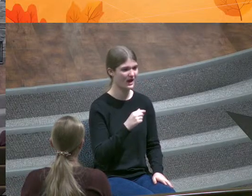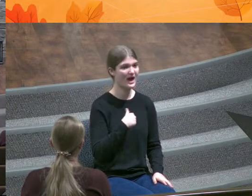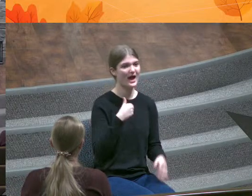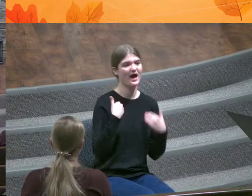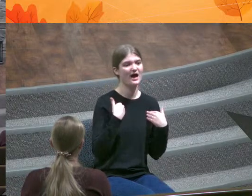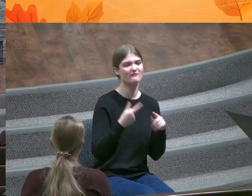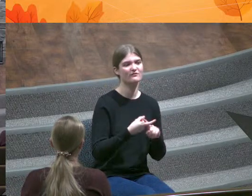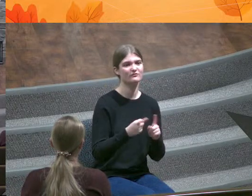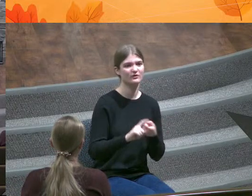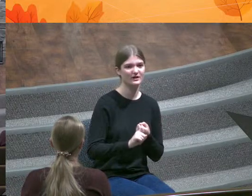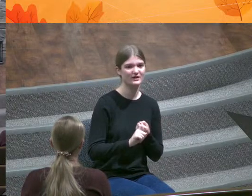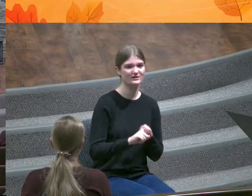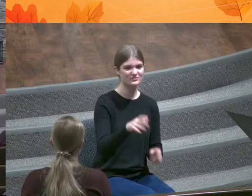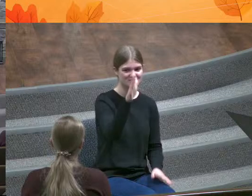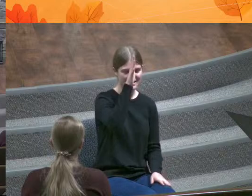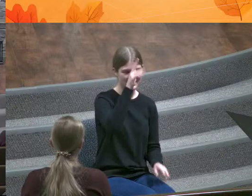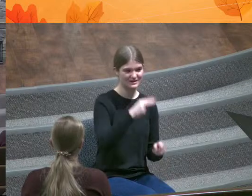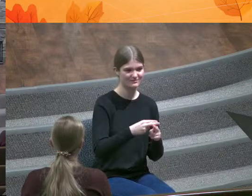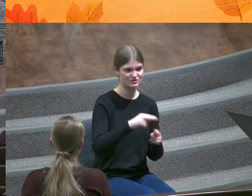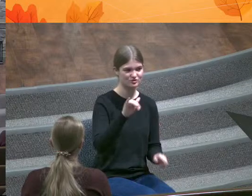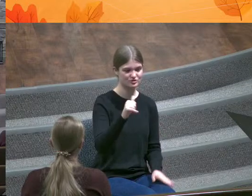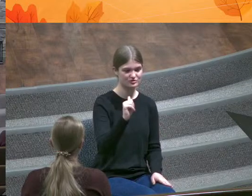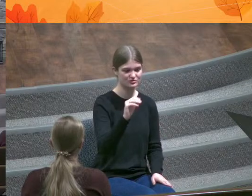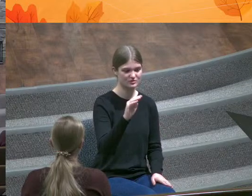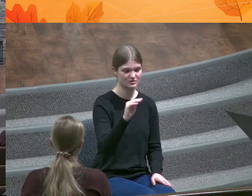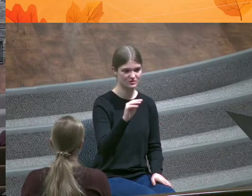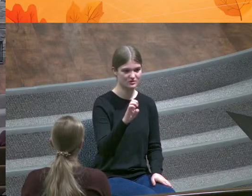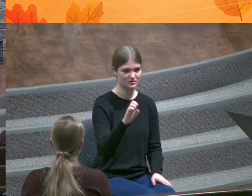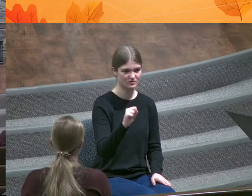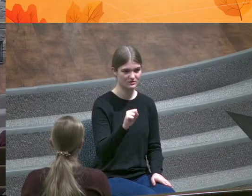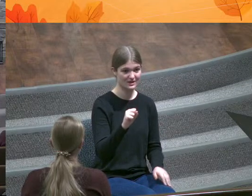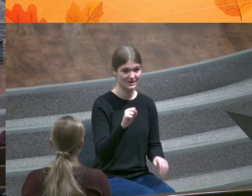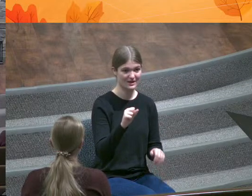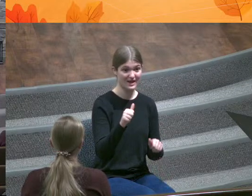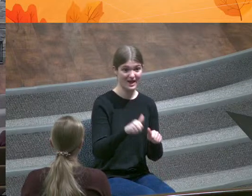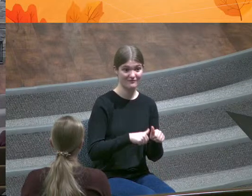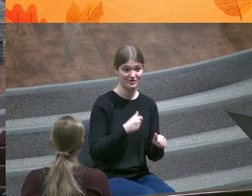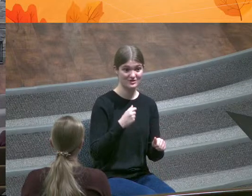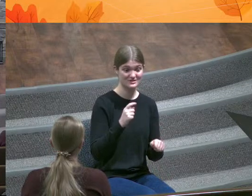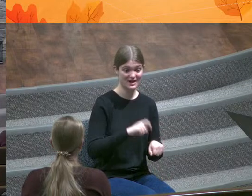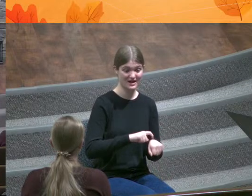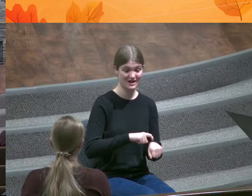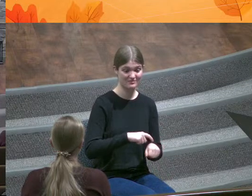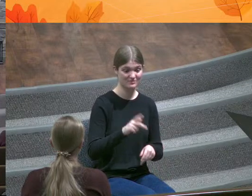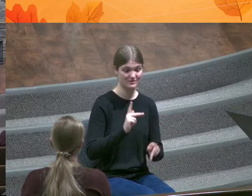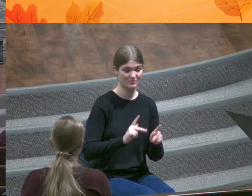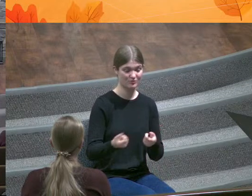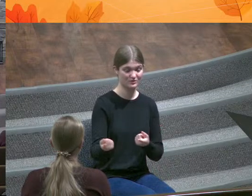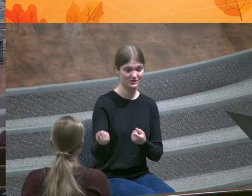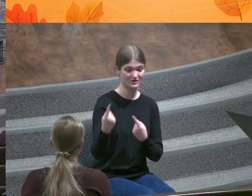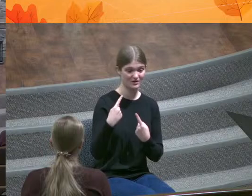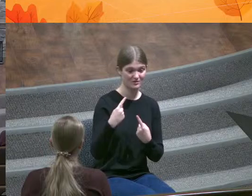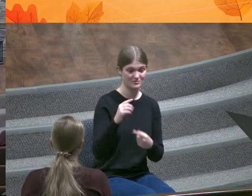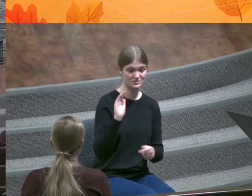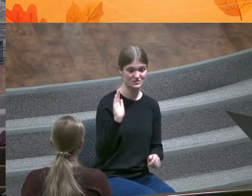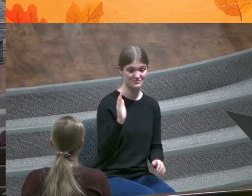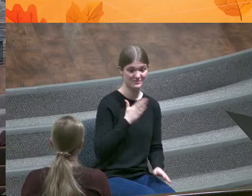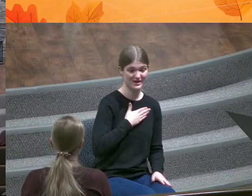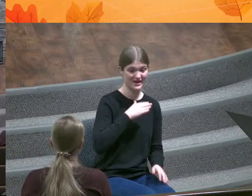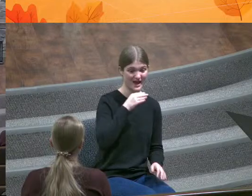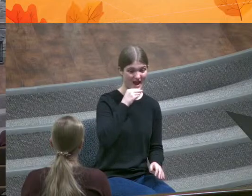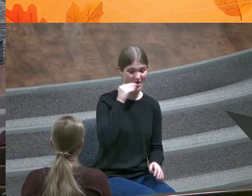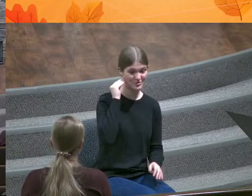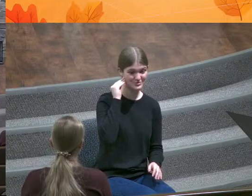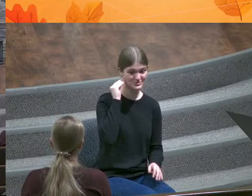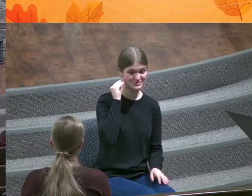I had a friend named Jim whose dad was named James. And Mr. James, every time me and a couple other guys would come over, which was often, guys I grew up